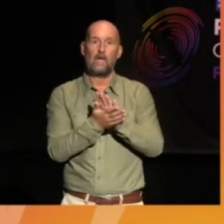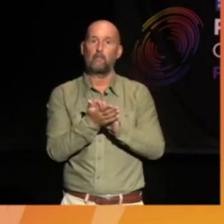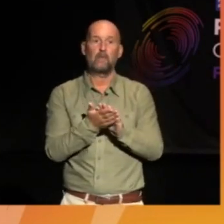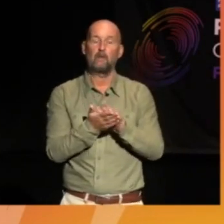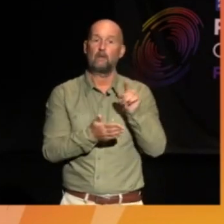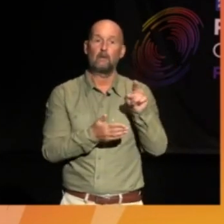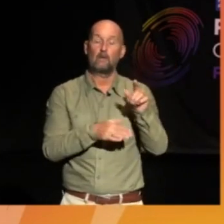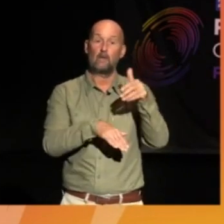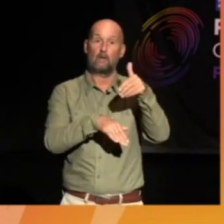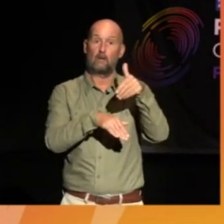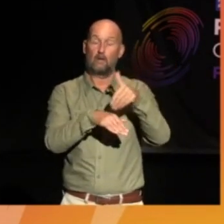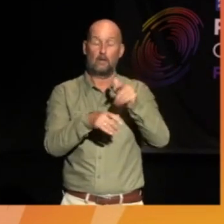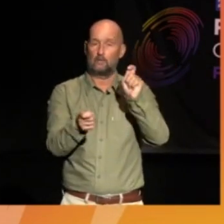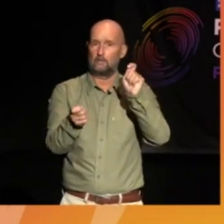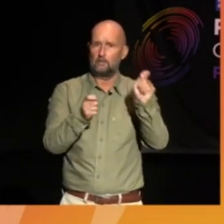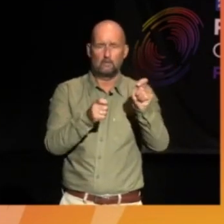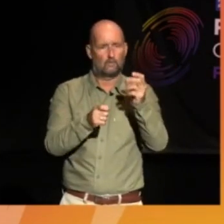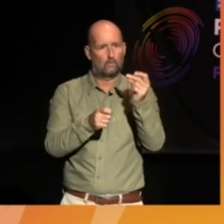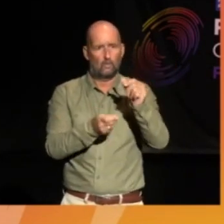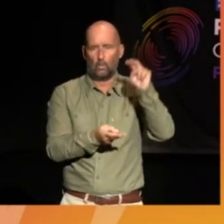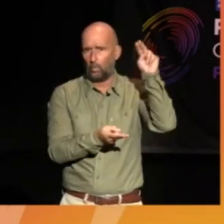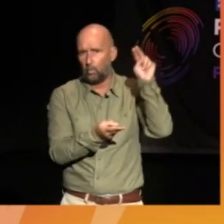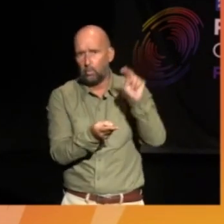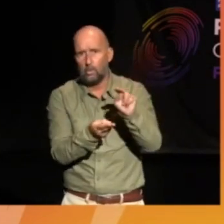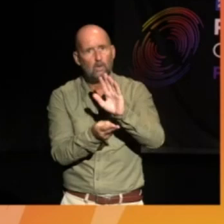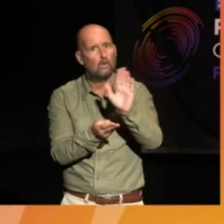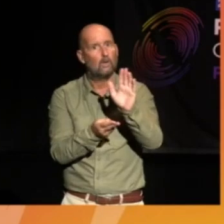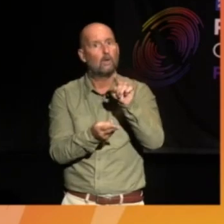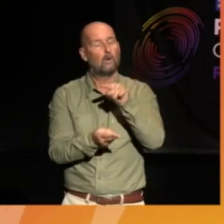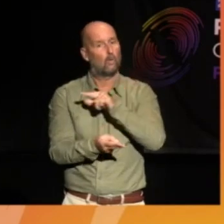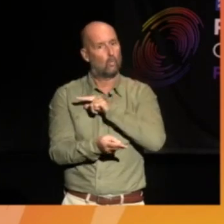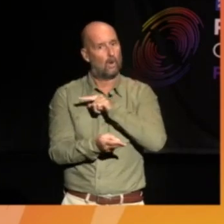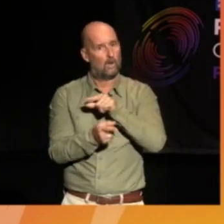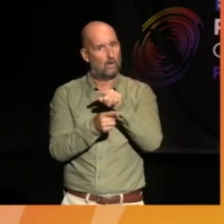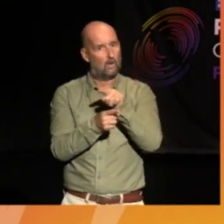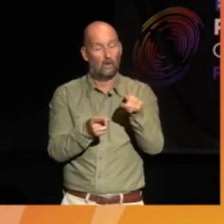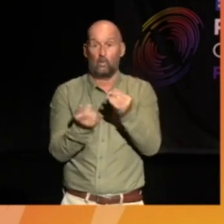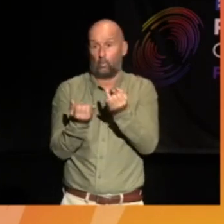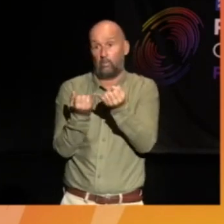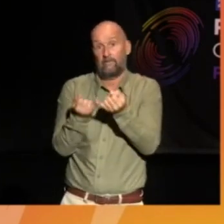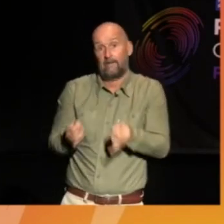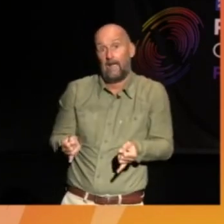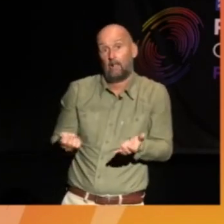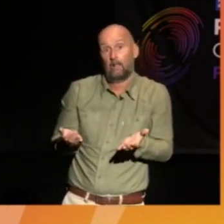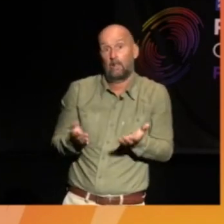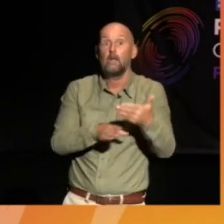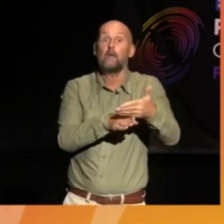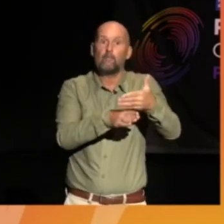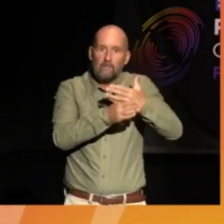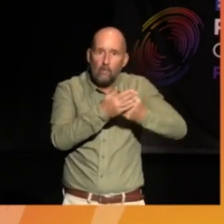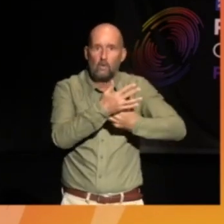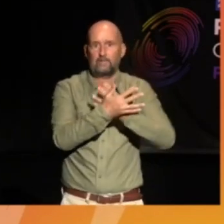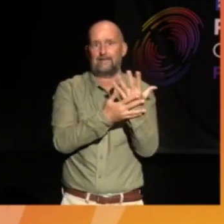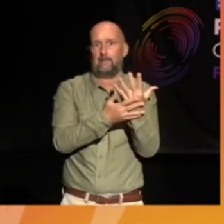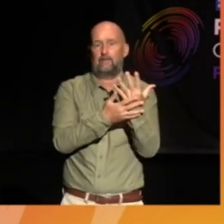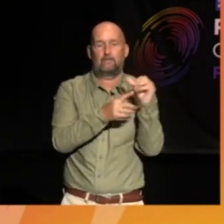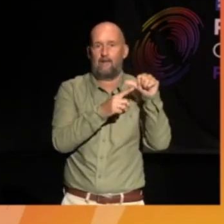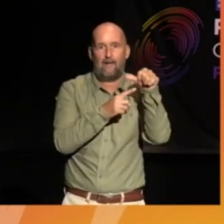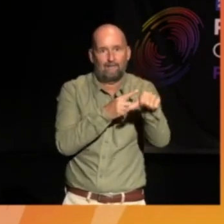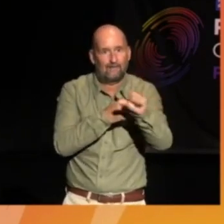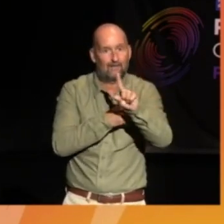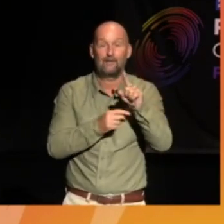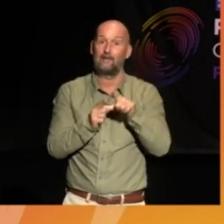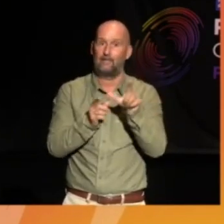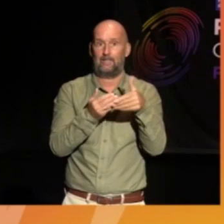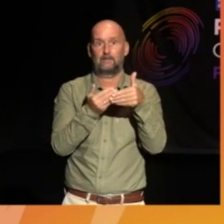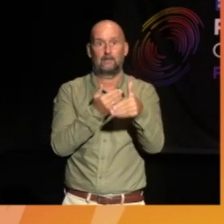child labor, but we are talking about our failure before pandemic. Mm-hmm. And that is much more,